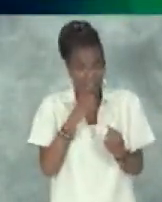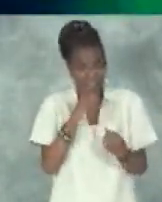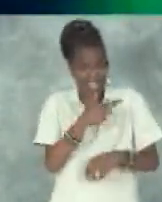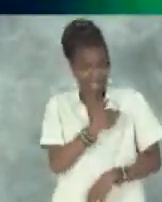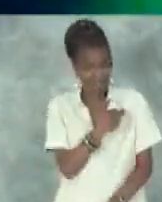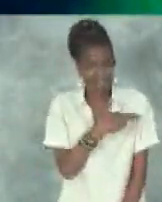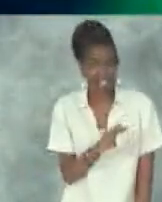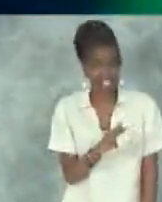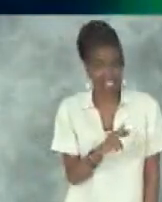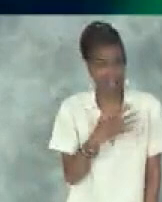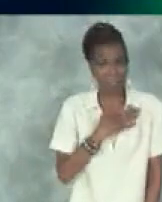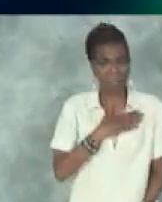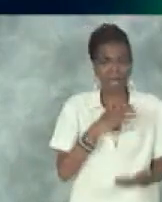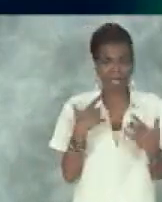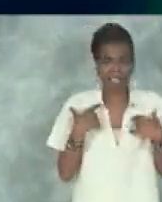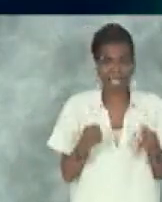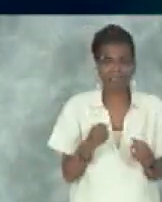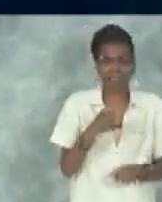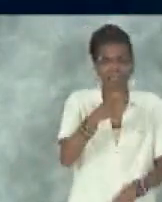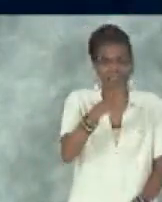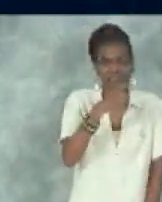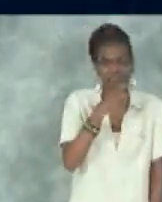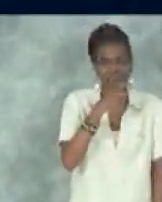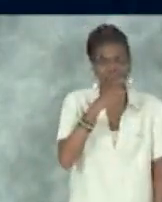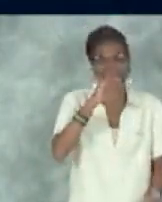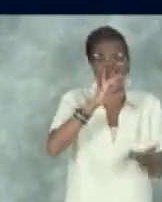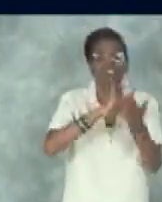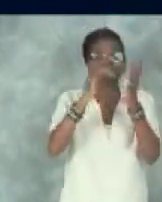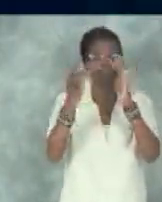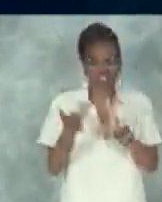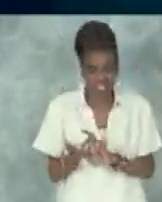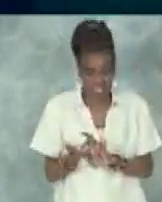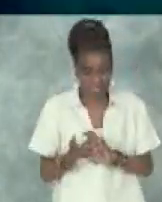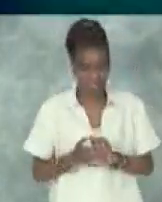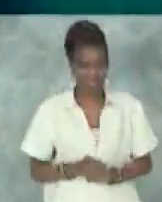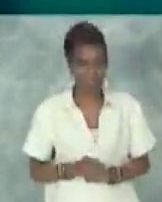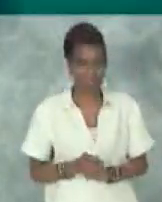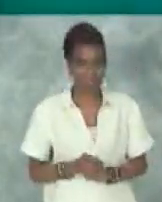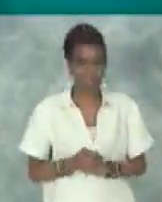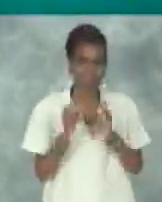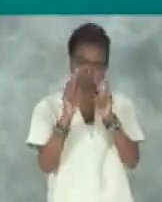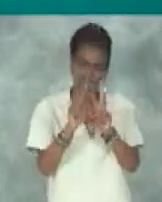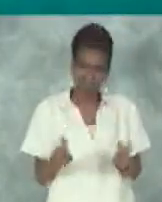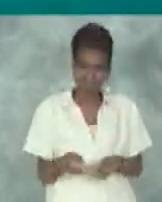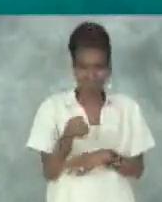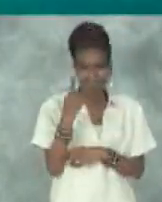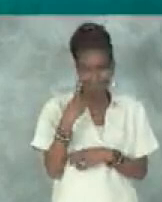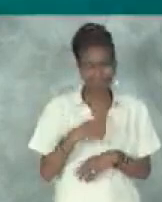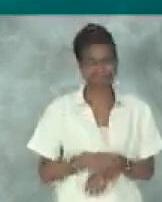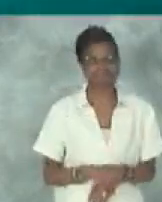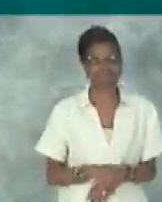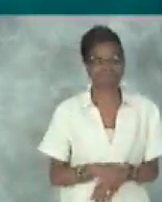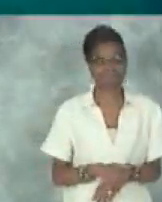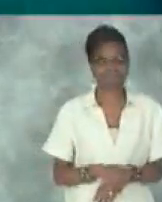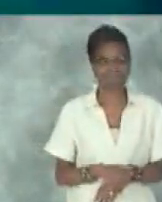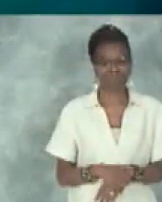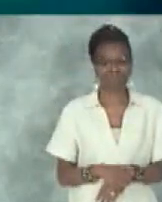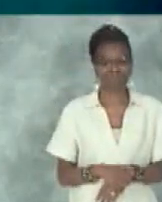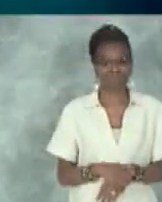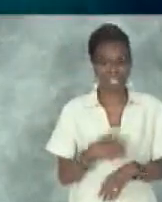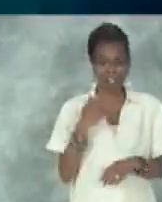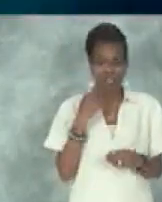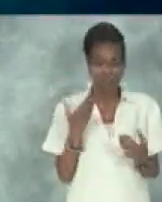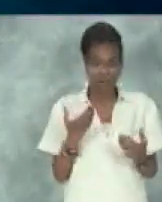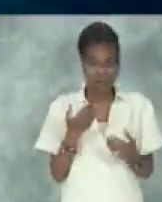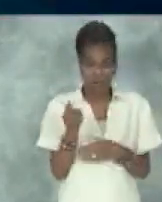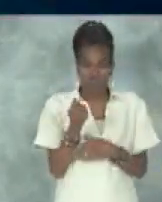is in Jesus. Now, I just said a mouthful. Let me unpack it. You know, I've I took a chance on Tuesday